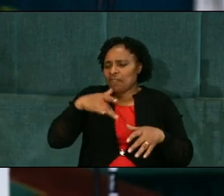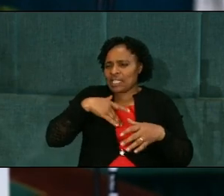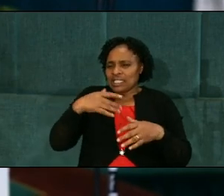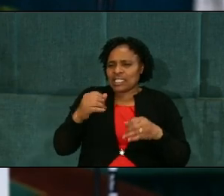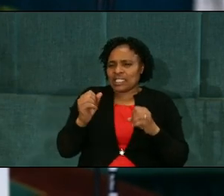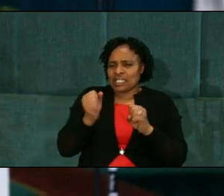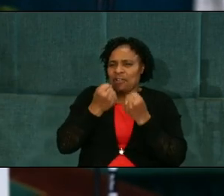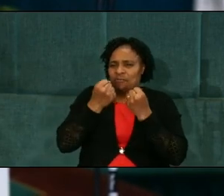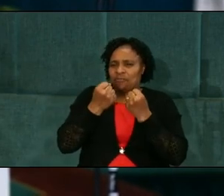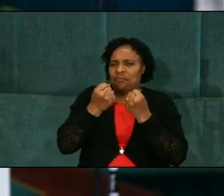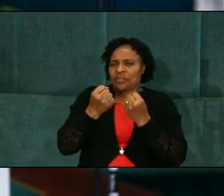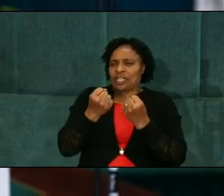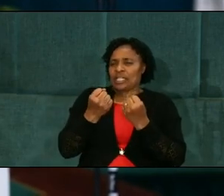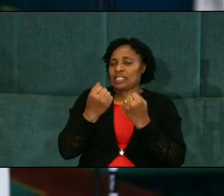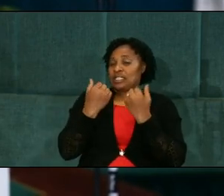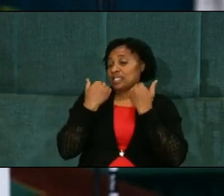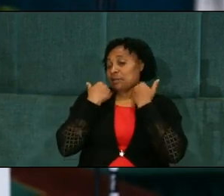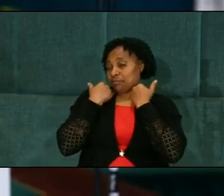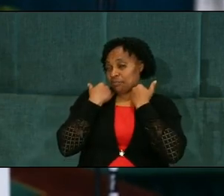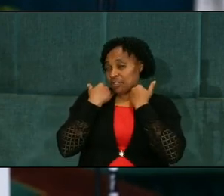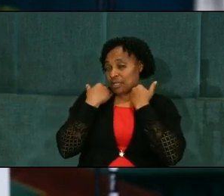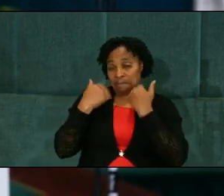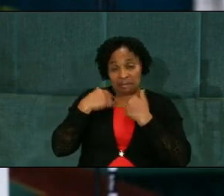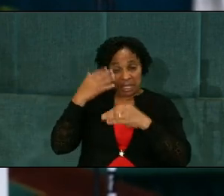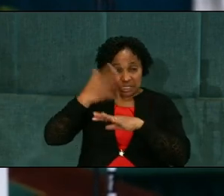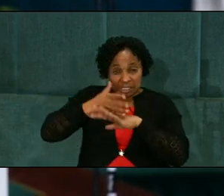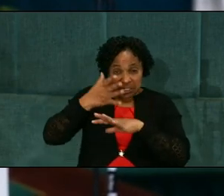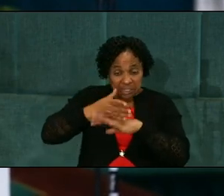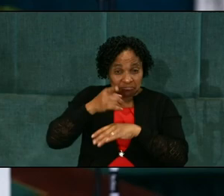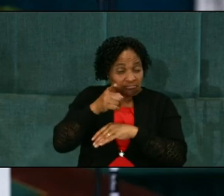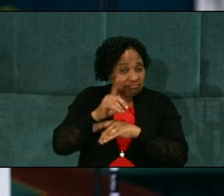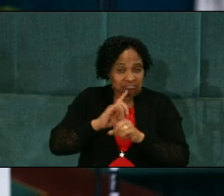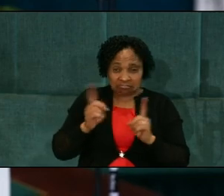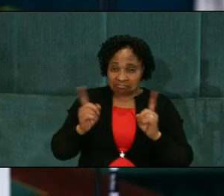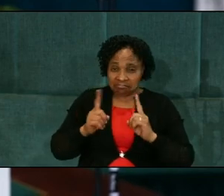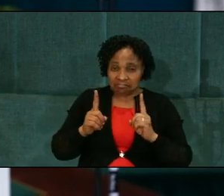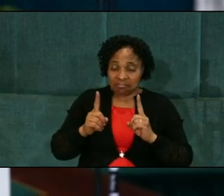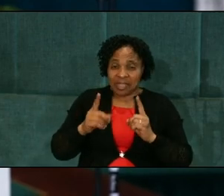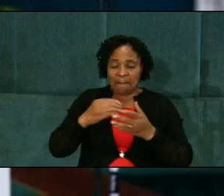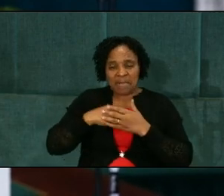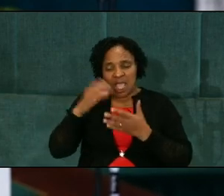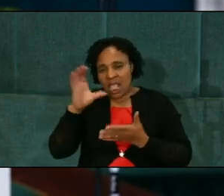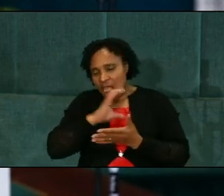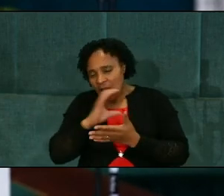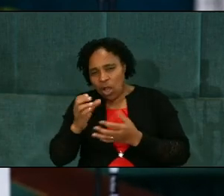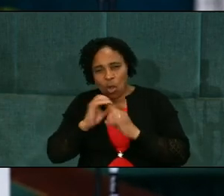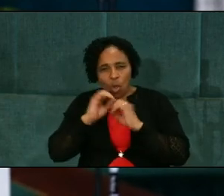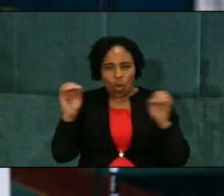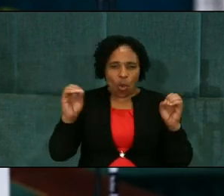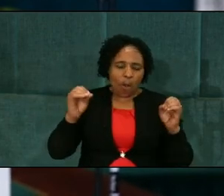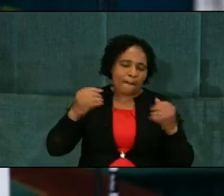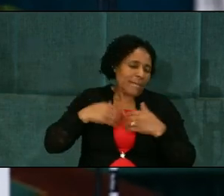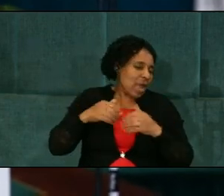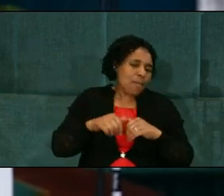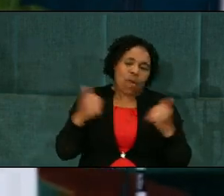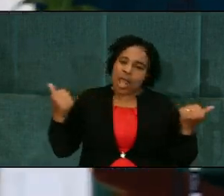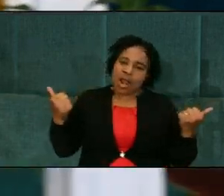they said, I'm doing well, I'm not cheating, I'm on my wife, I'm not drinking, I'm not smoking, I'm doing well.